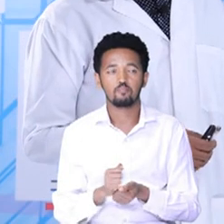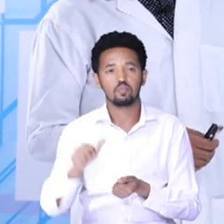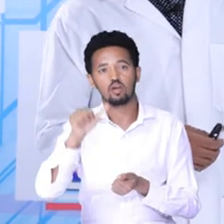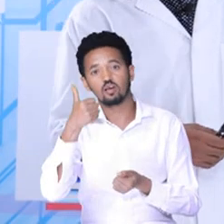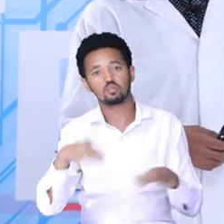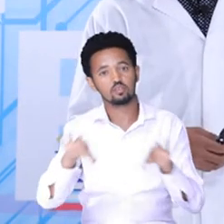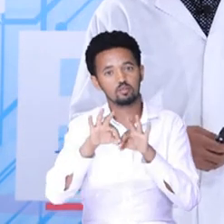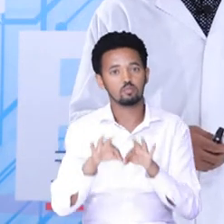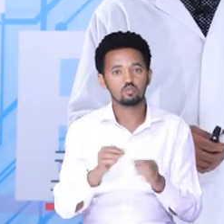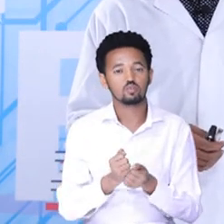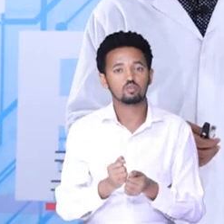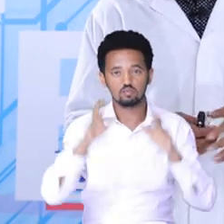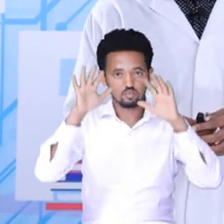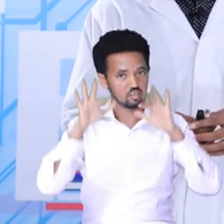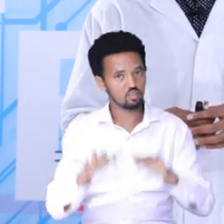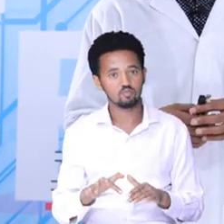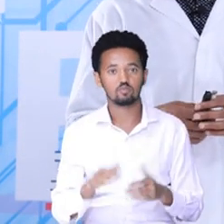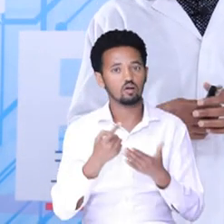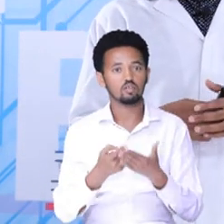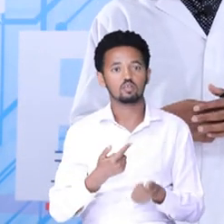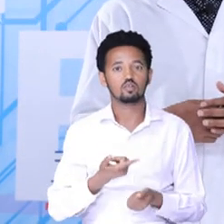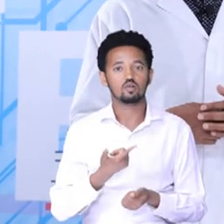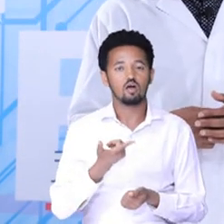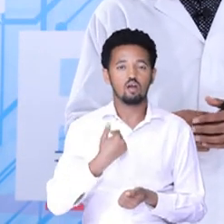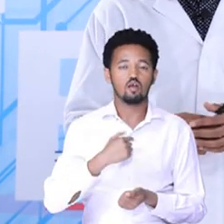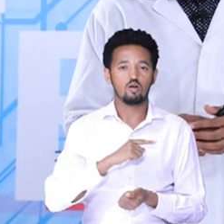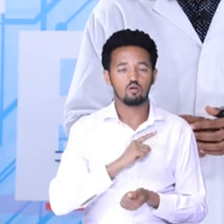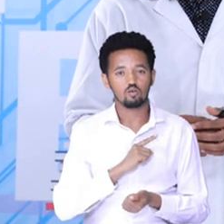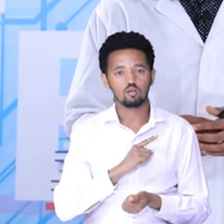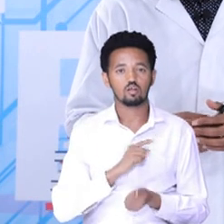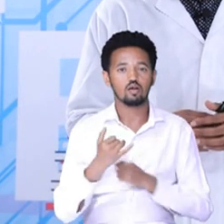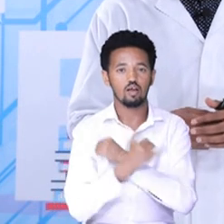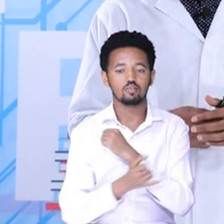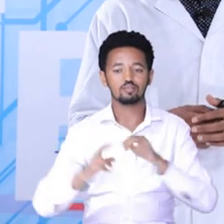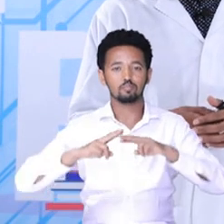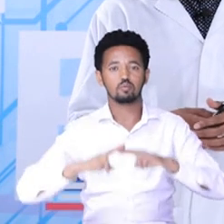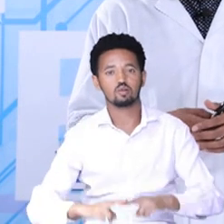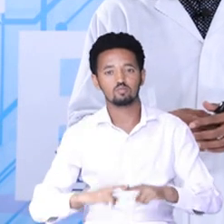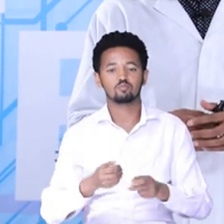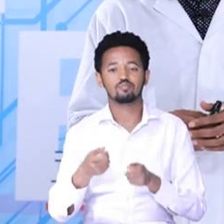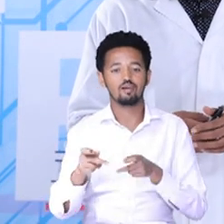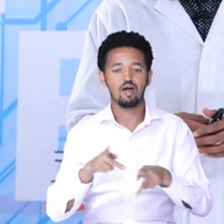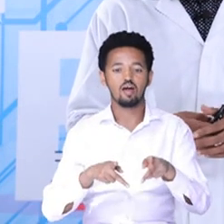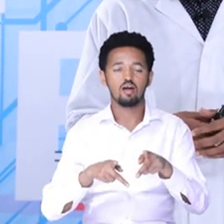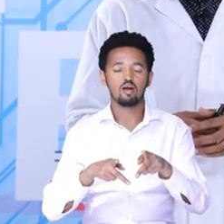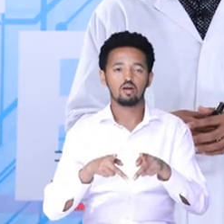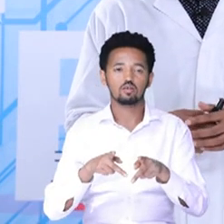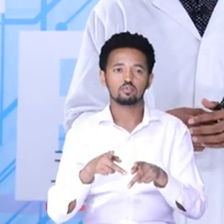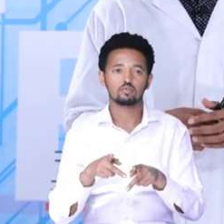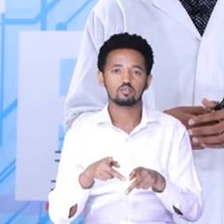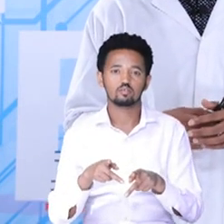Another important thing is rainfall. As you know, our countries depend on agricultural economic